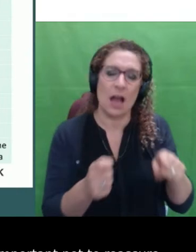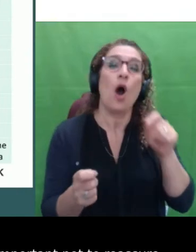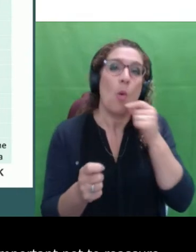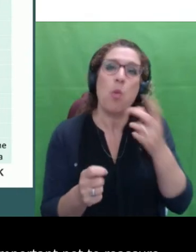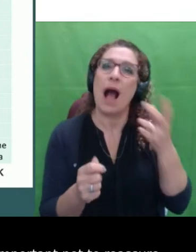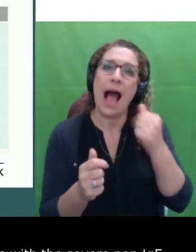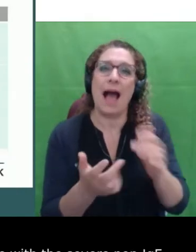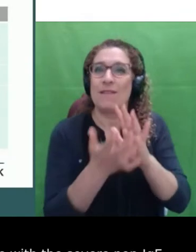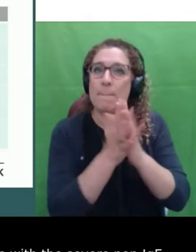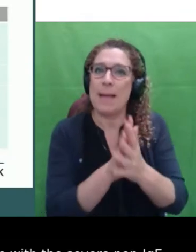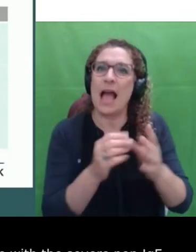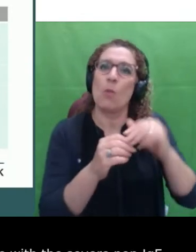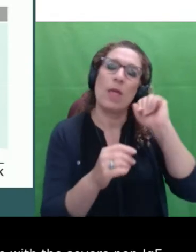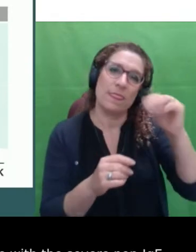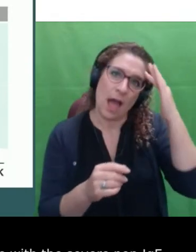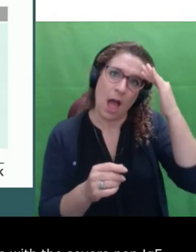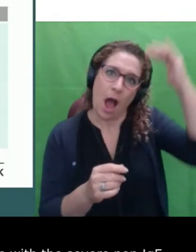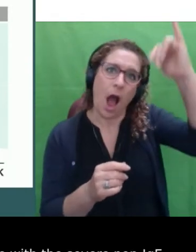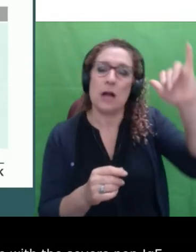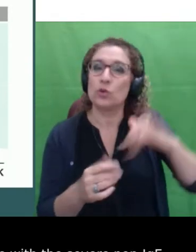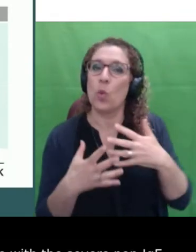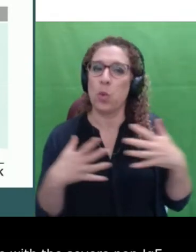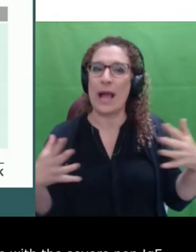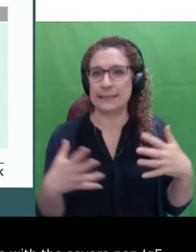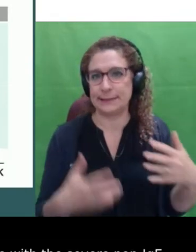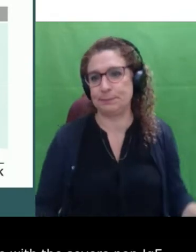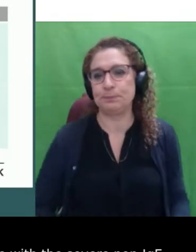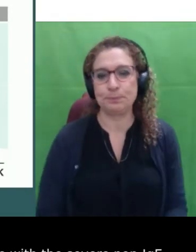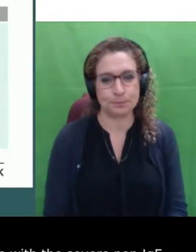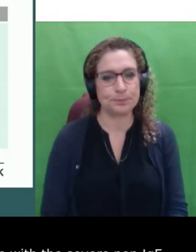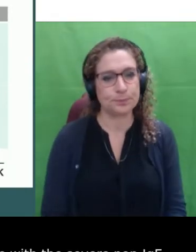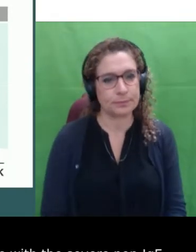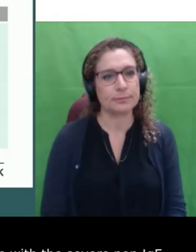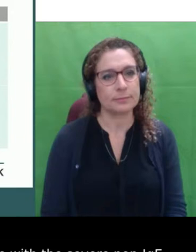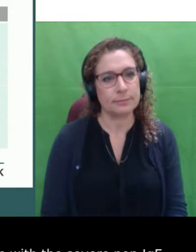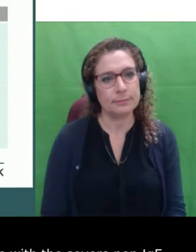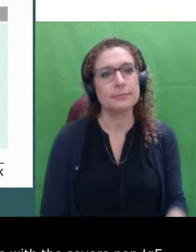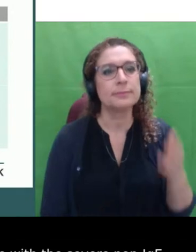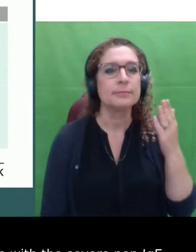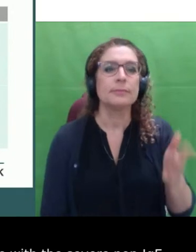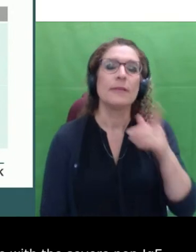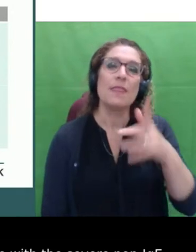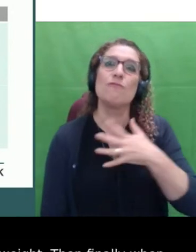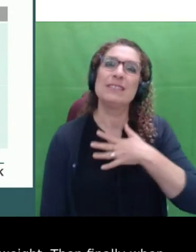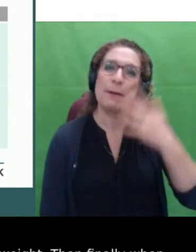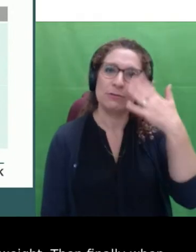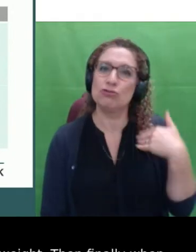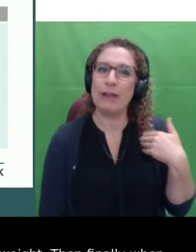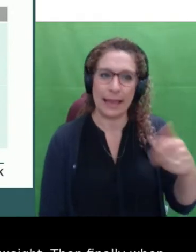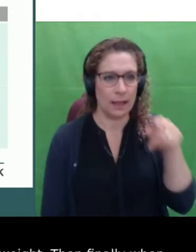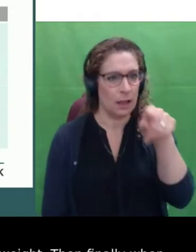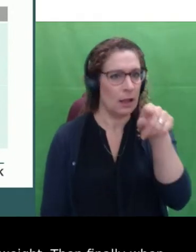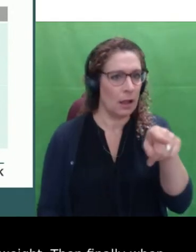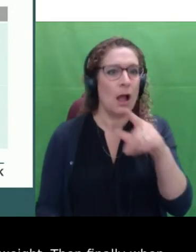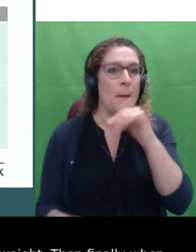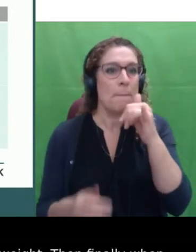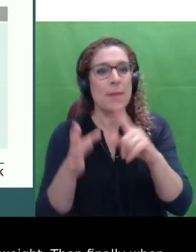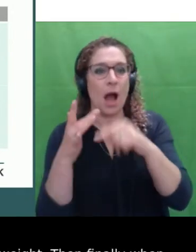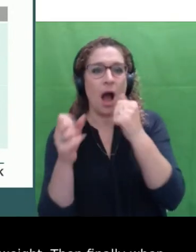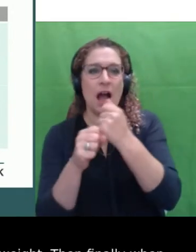weight so and then finally when you look at the respiratory system the ige mediator there you might have what looks like hay fever on exposure